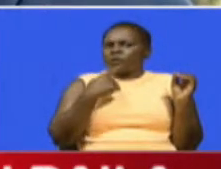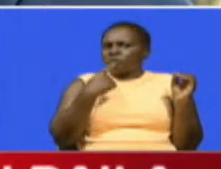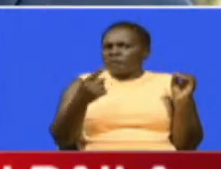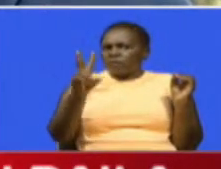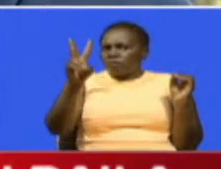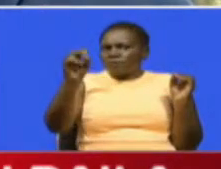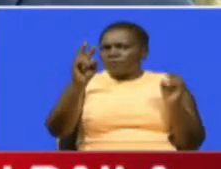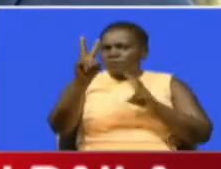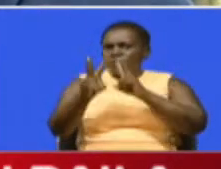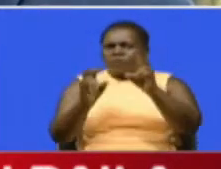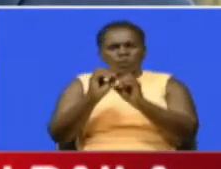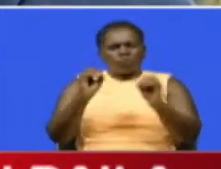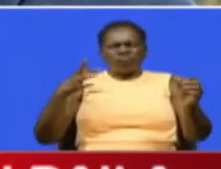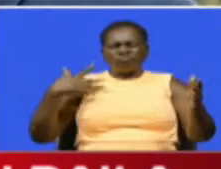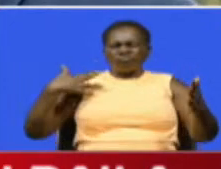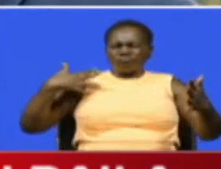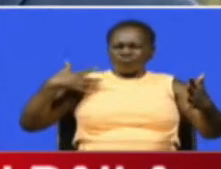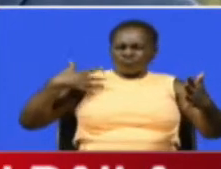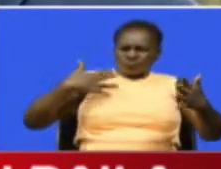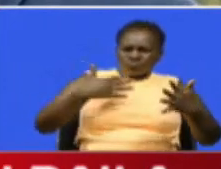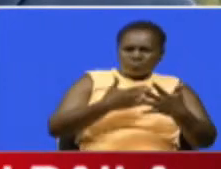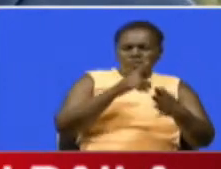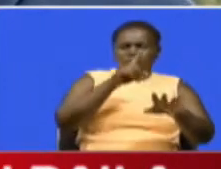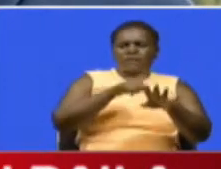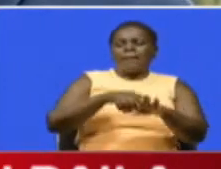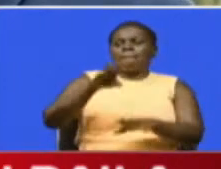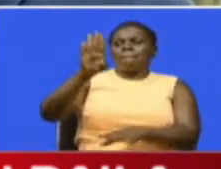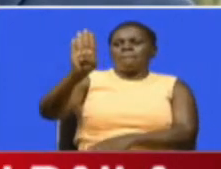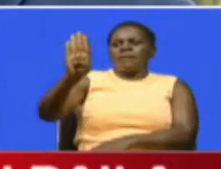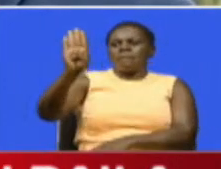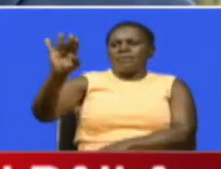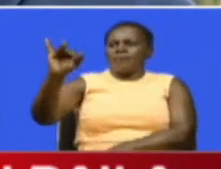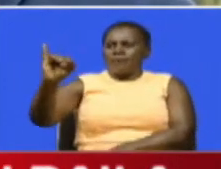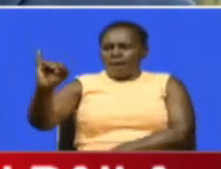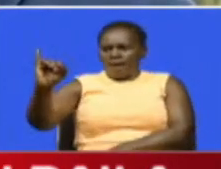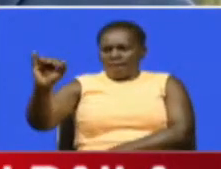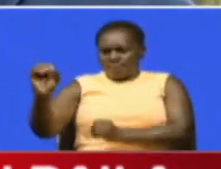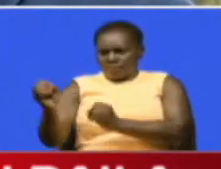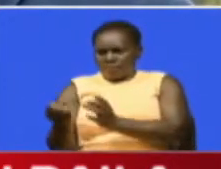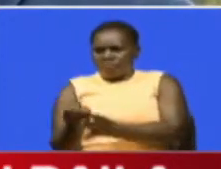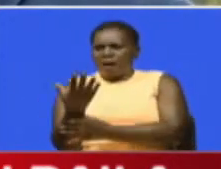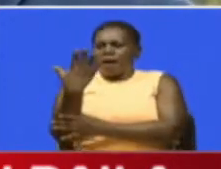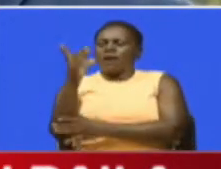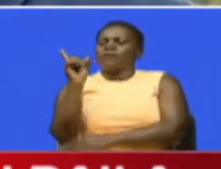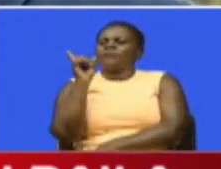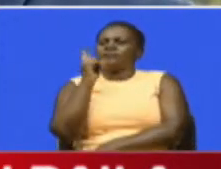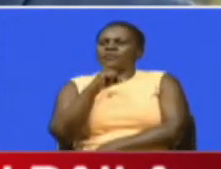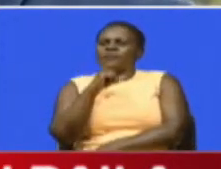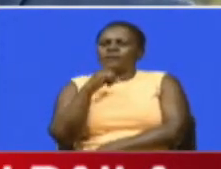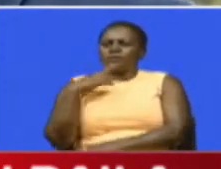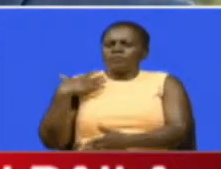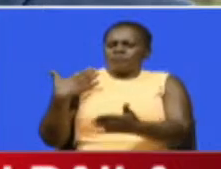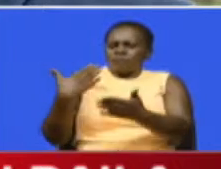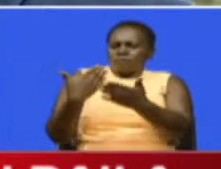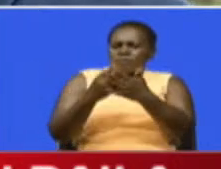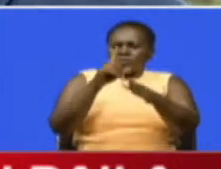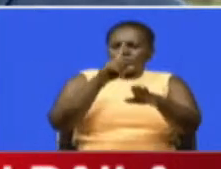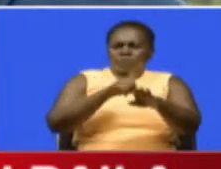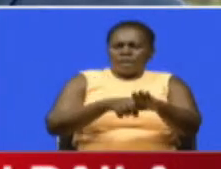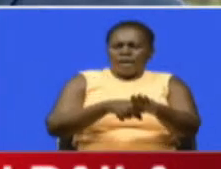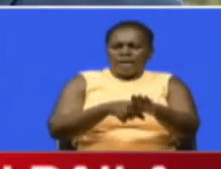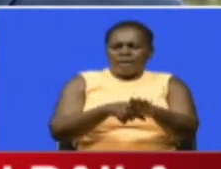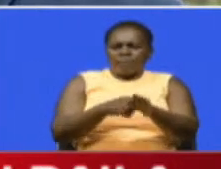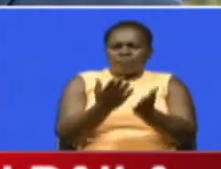2022 until the BBI is out, until we have